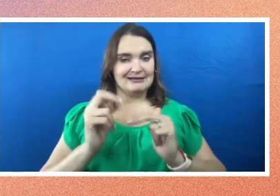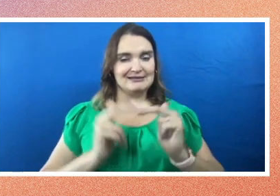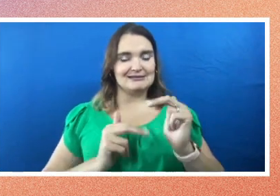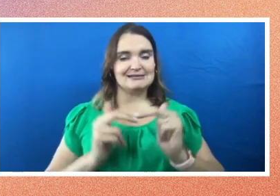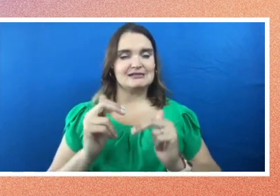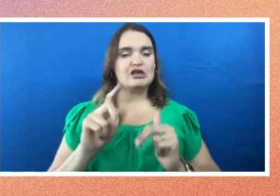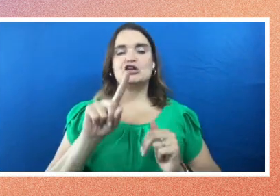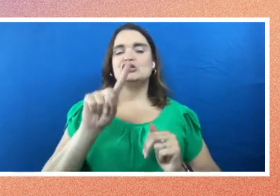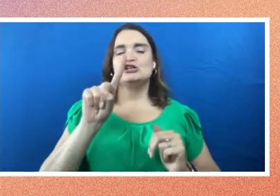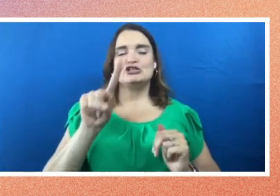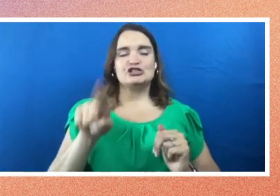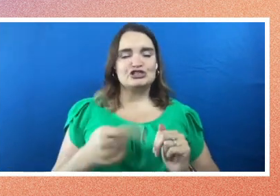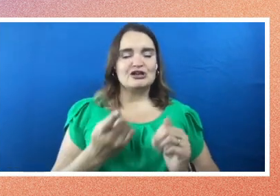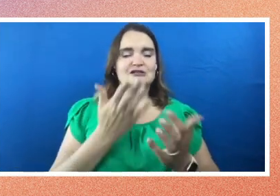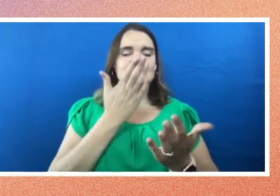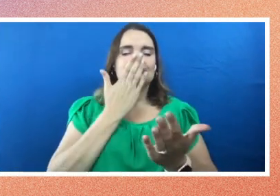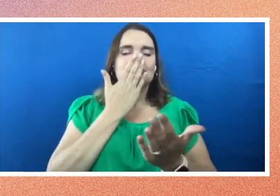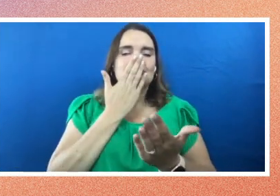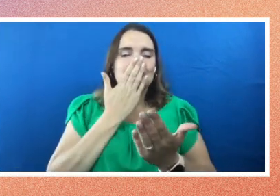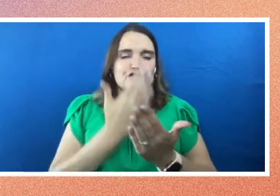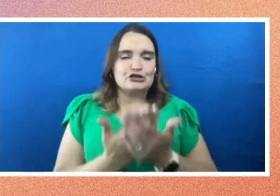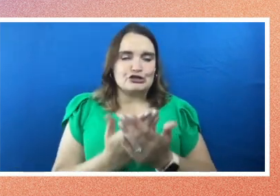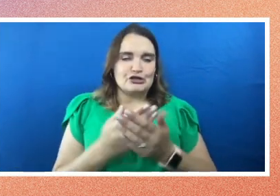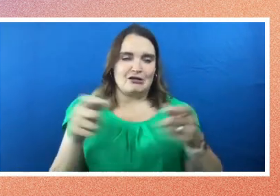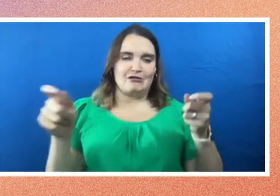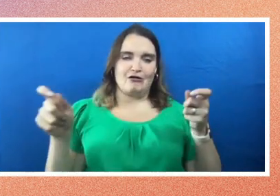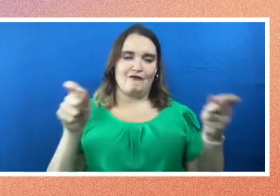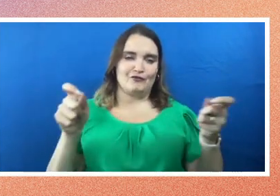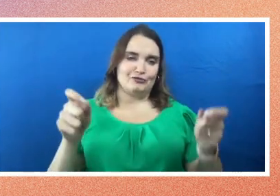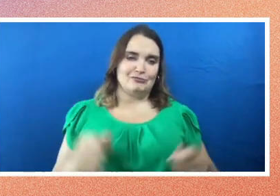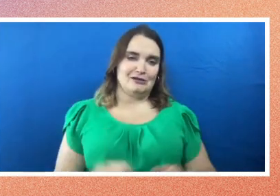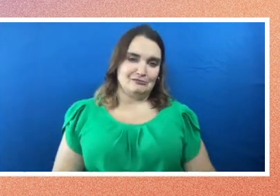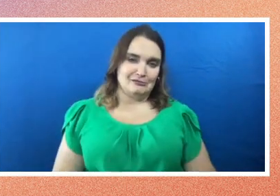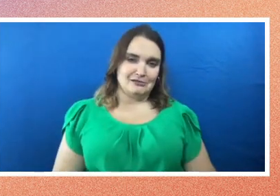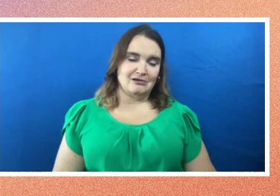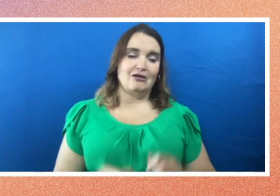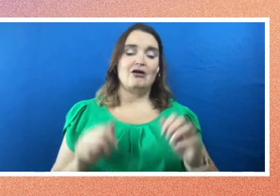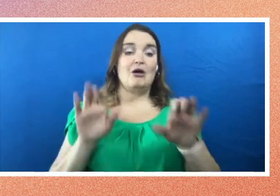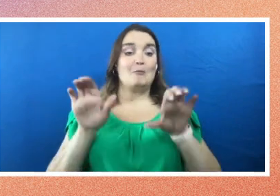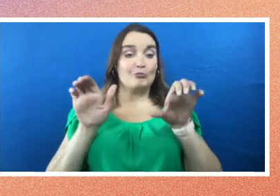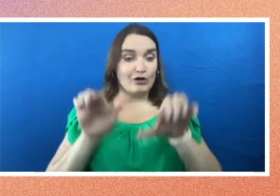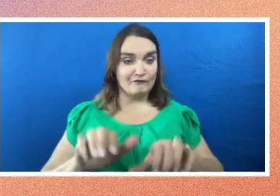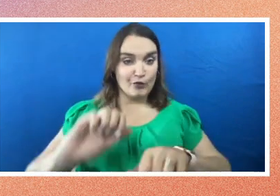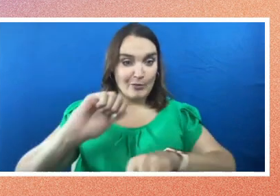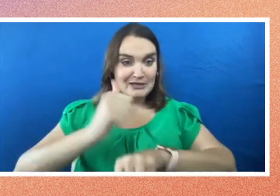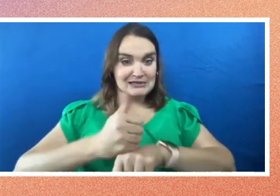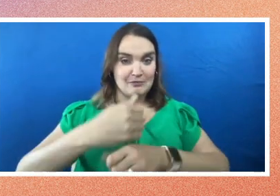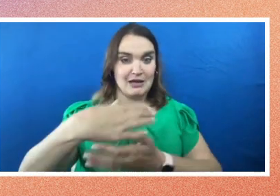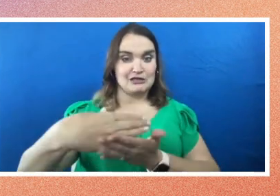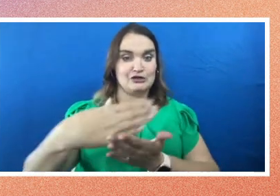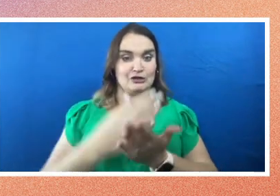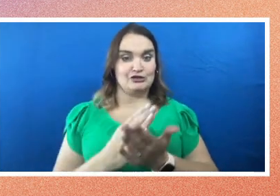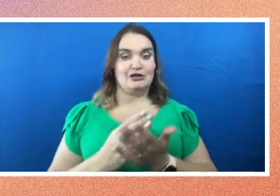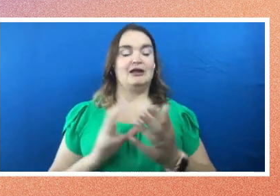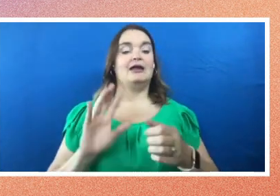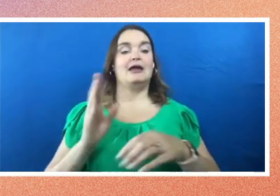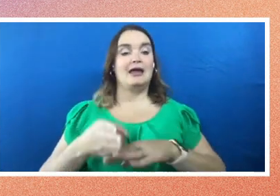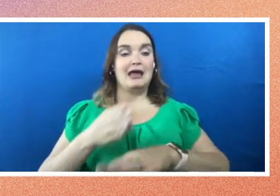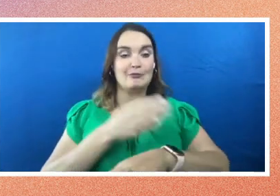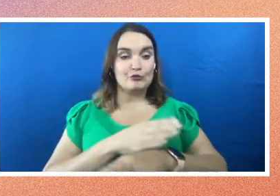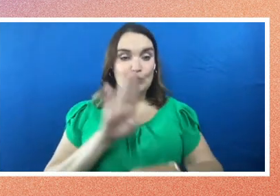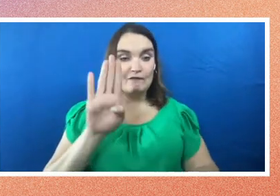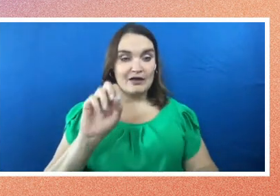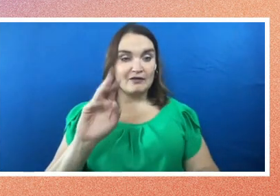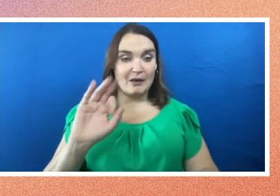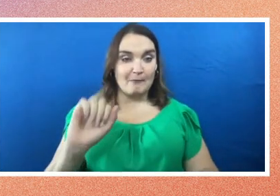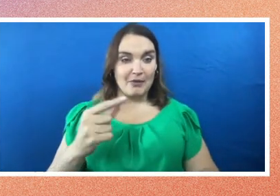old good government, performance-based budgeting, improving our bond rating, daring to ask what's